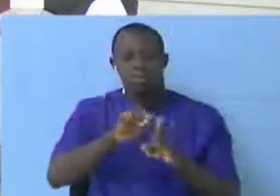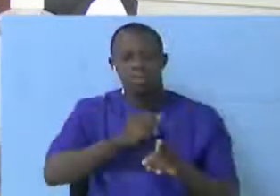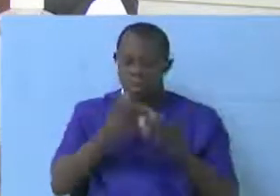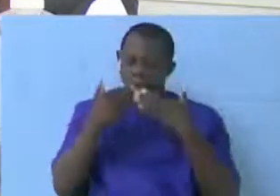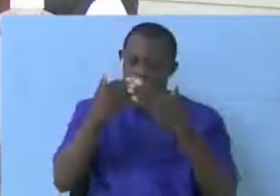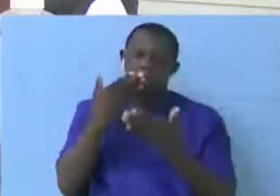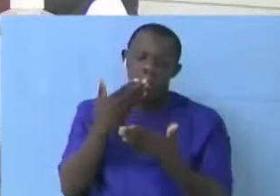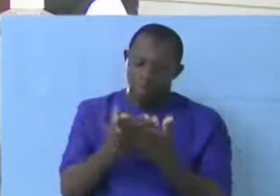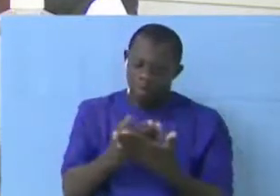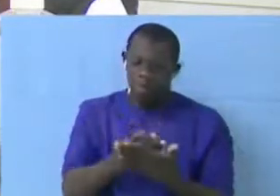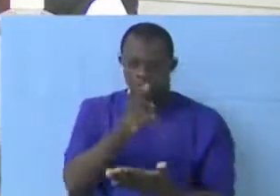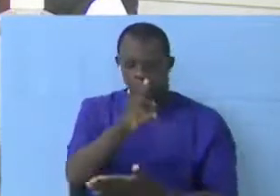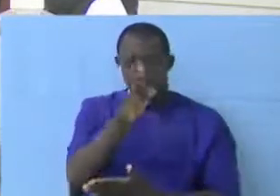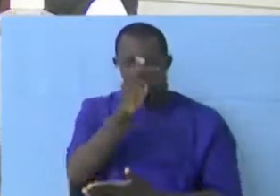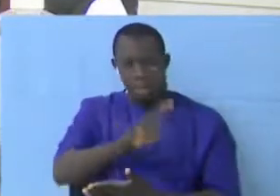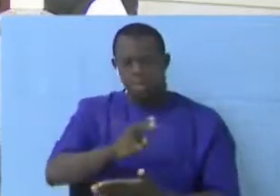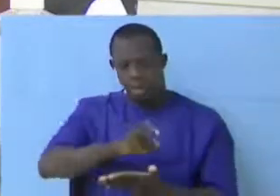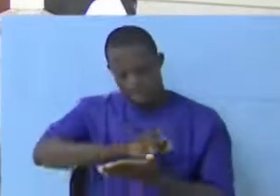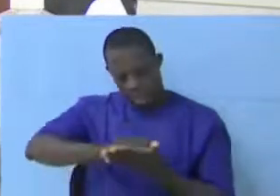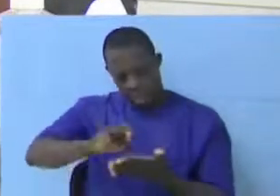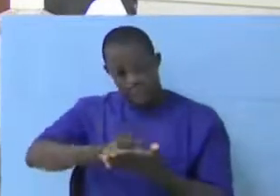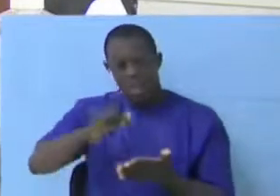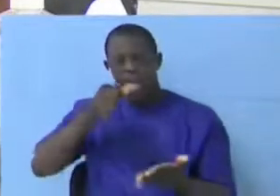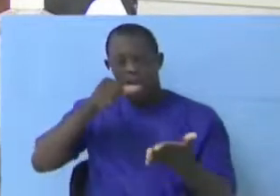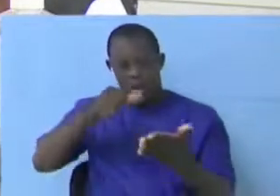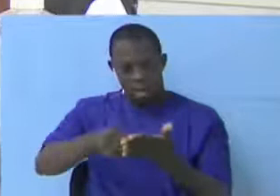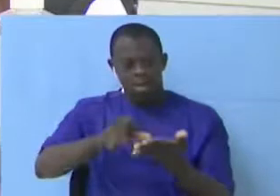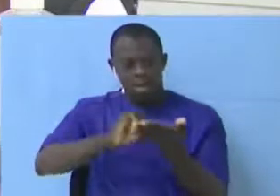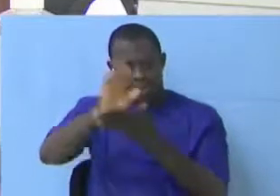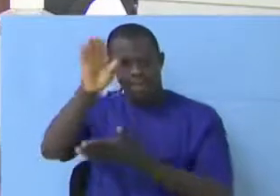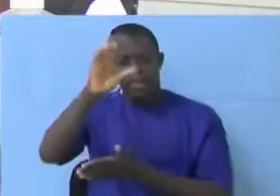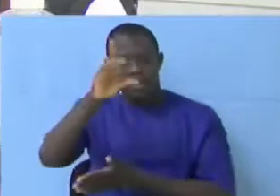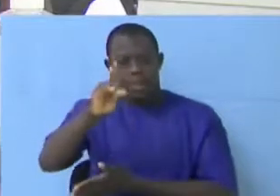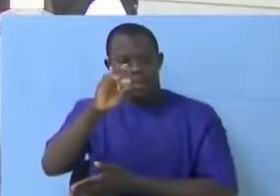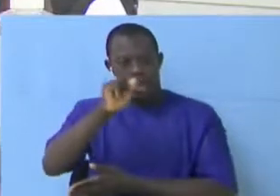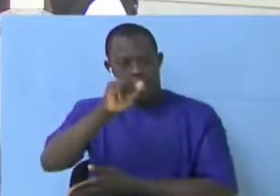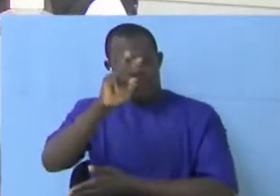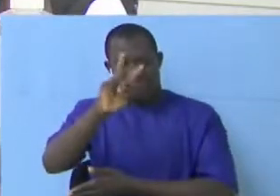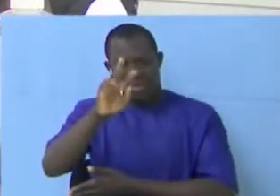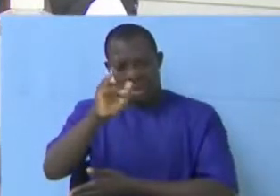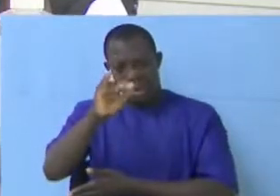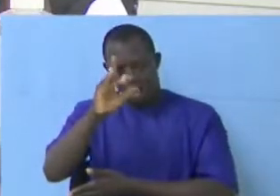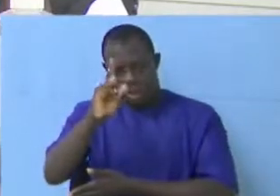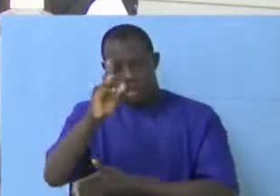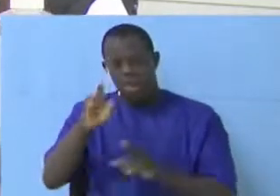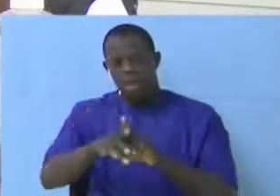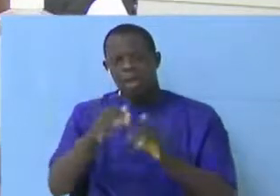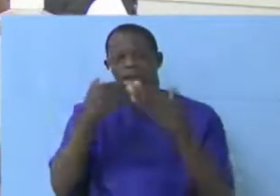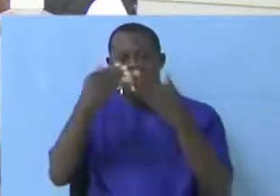David and tell him that this woman or this lady didn't commit any crime? I